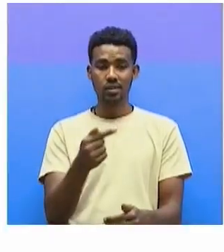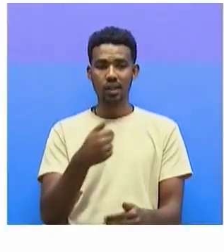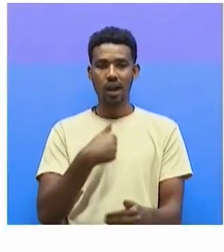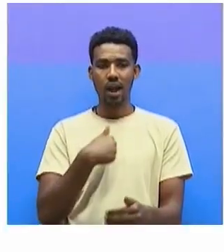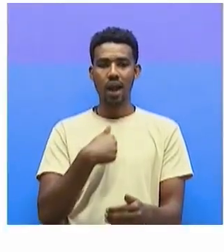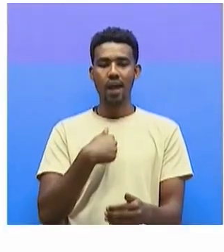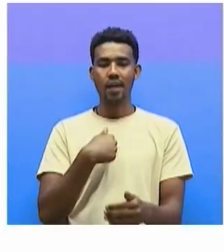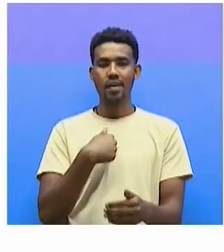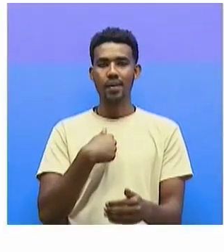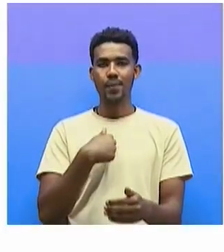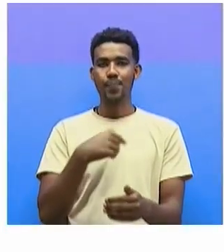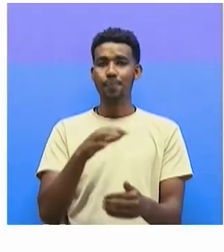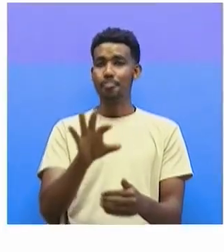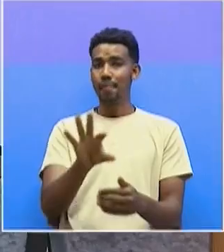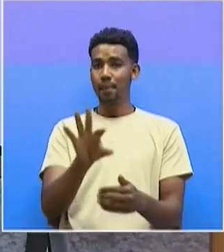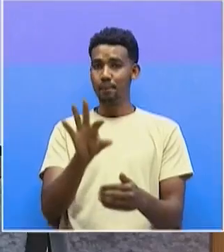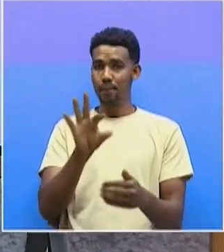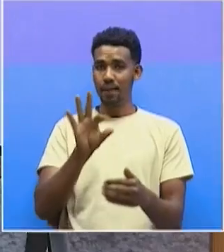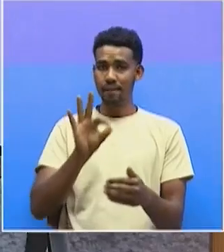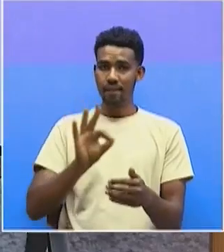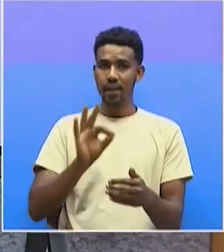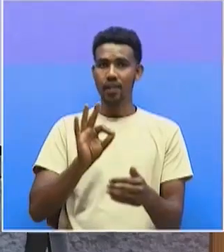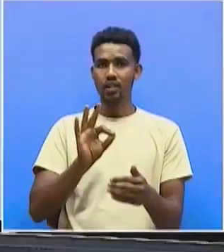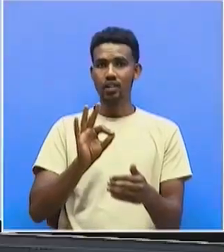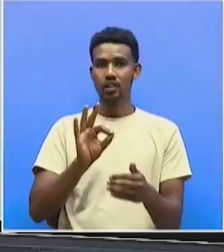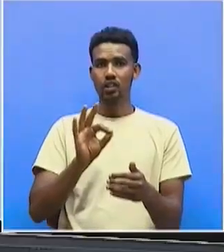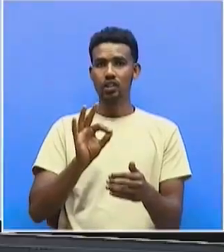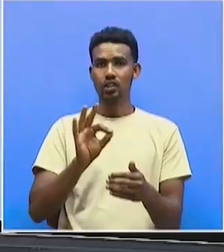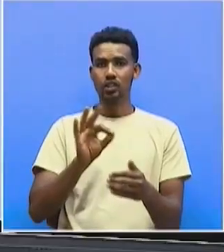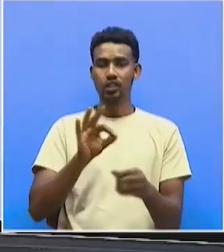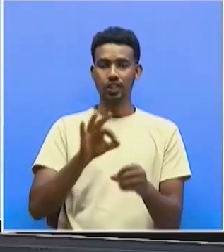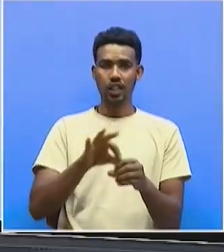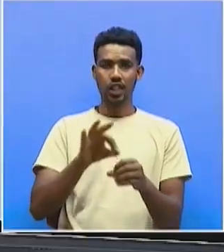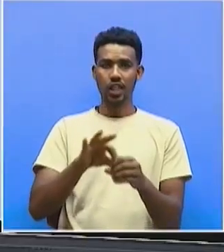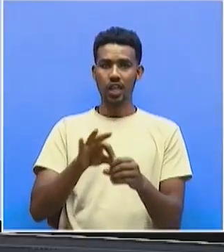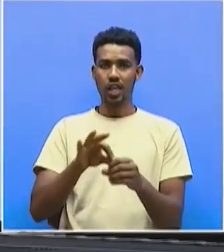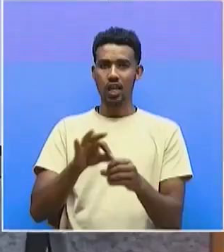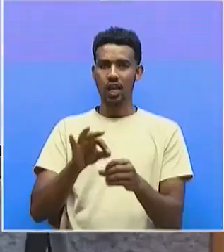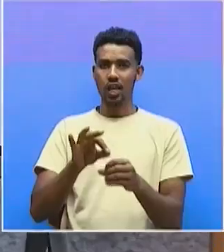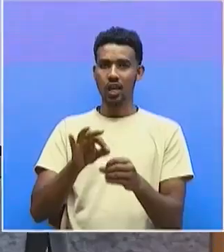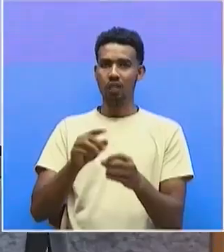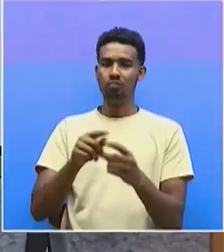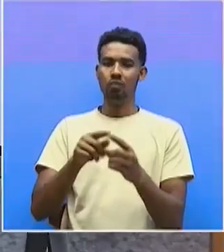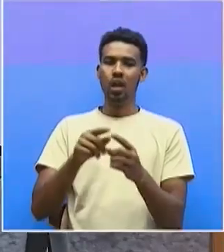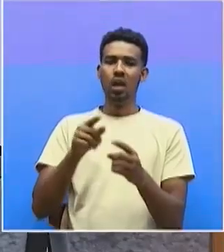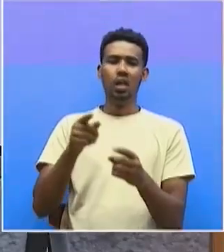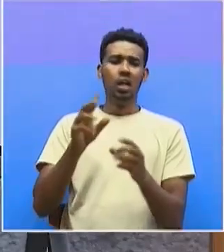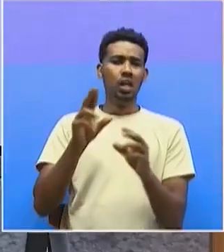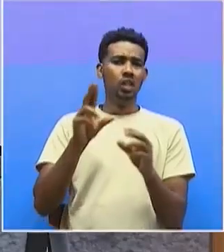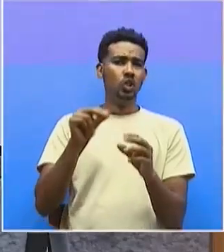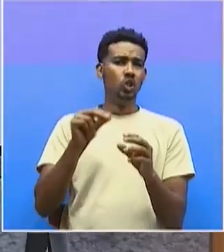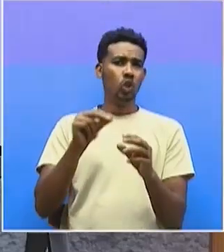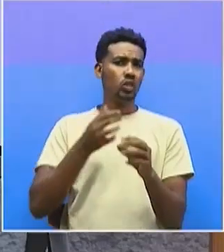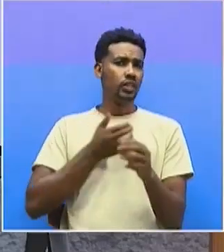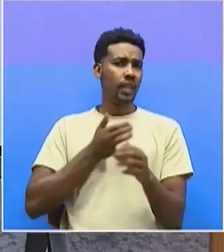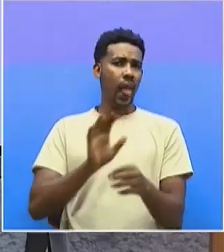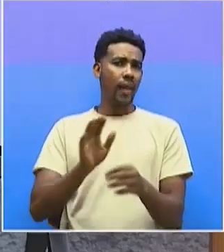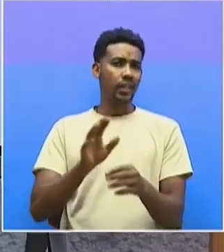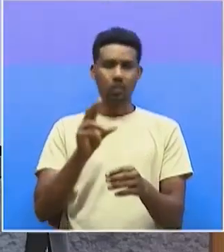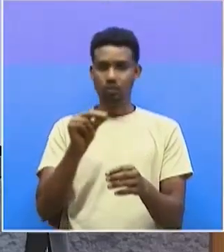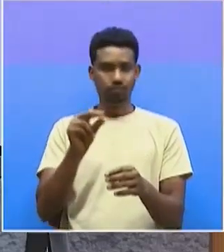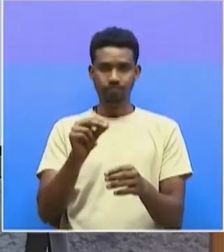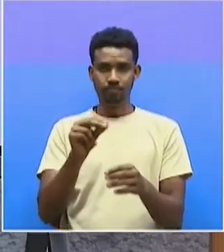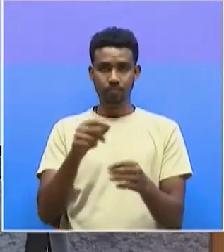prefer, and also here, to coffee. This not means you don't like. It's not a negative form. This all about